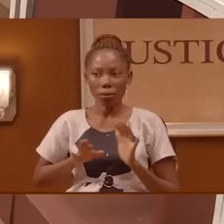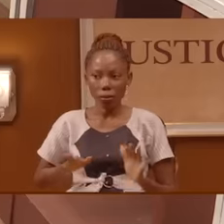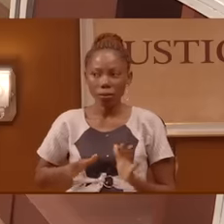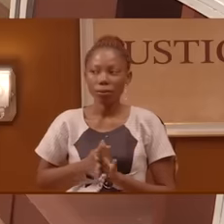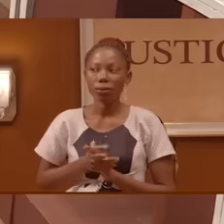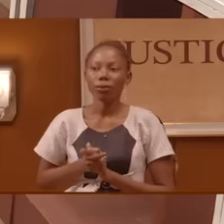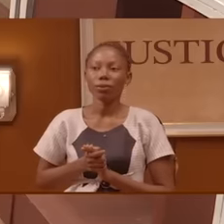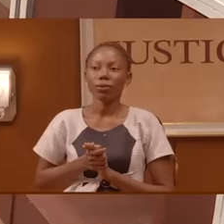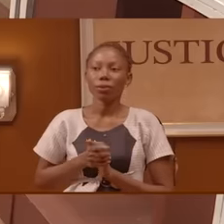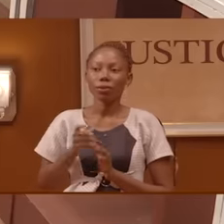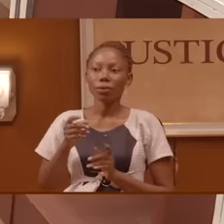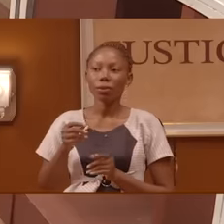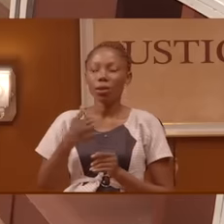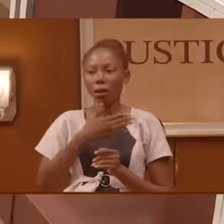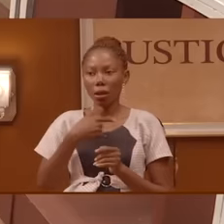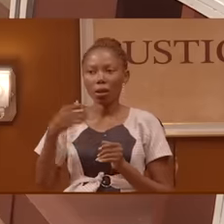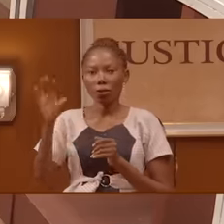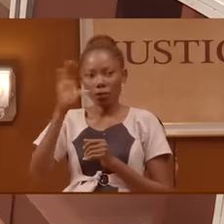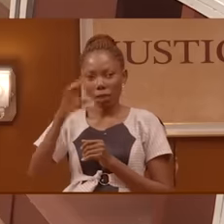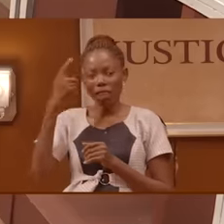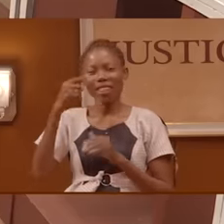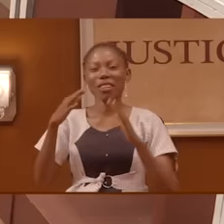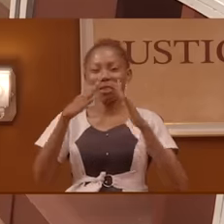So I got an apartment, a comfortable one.